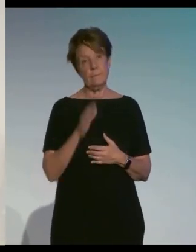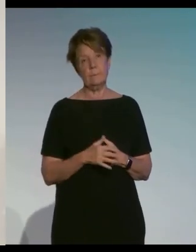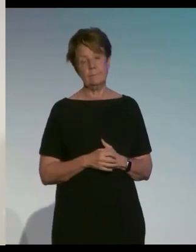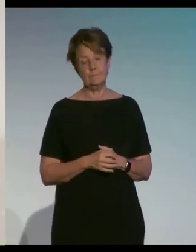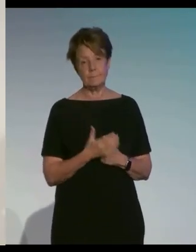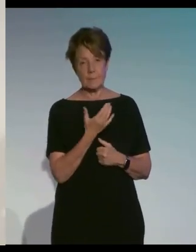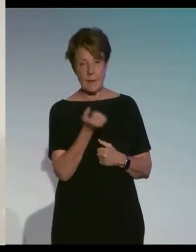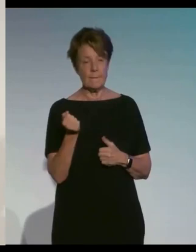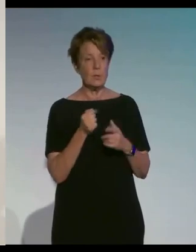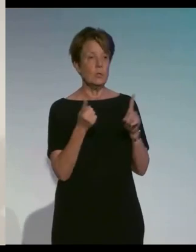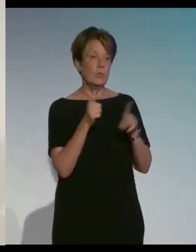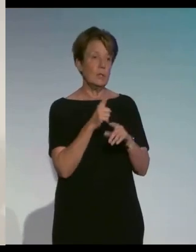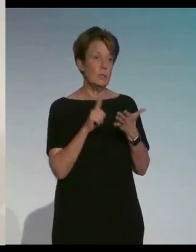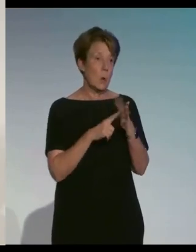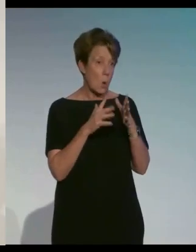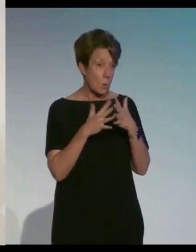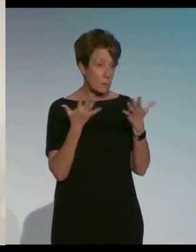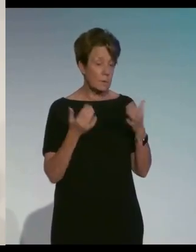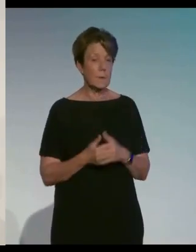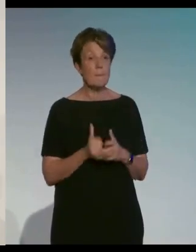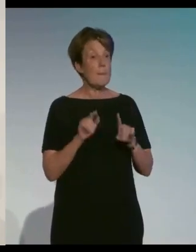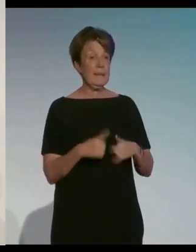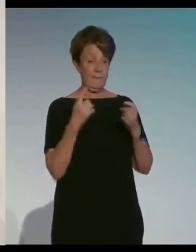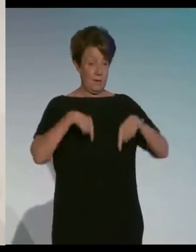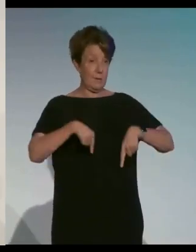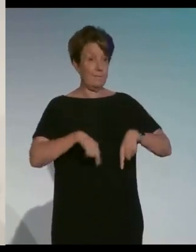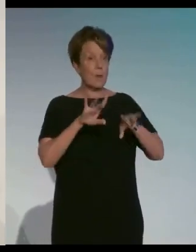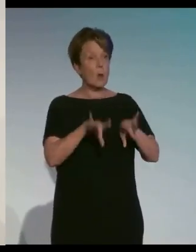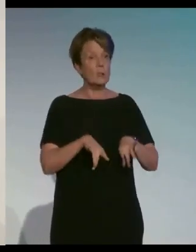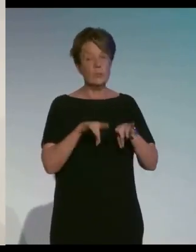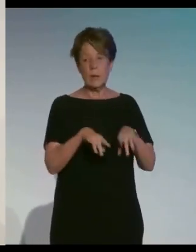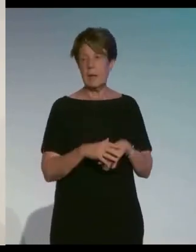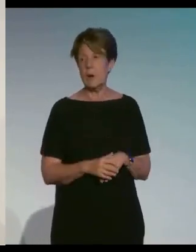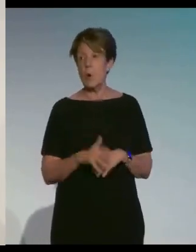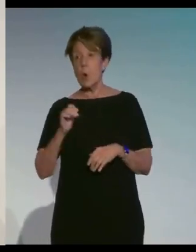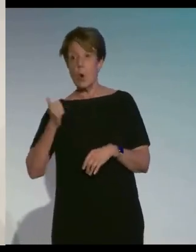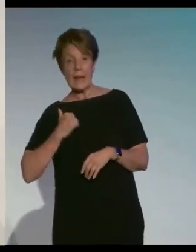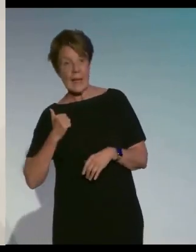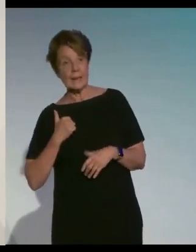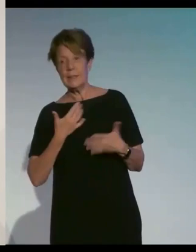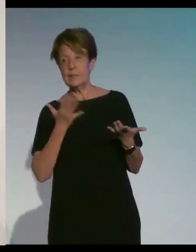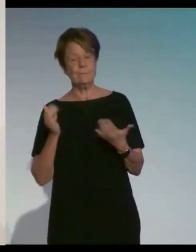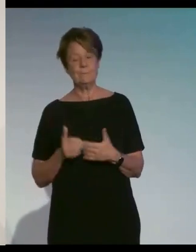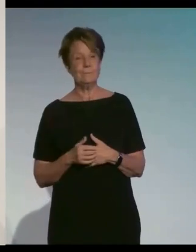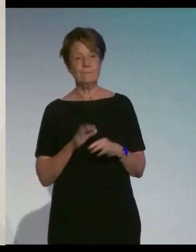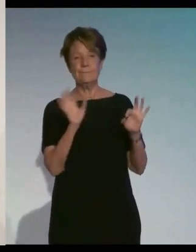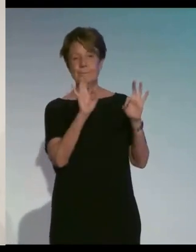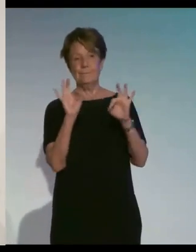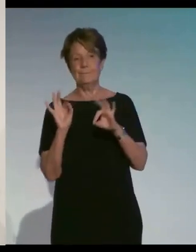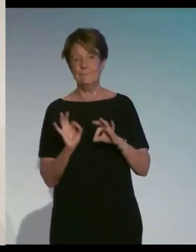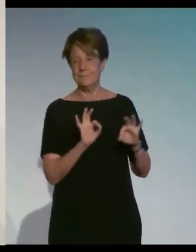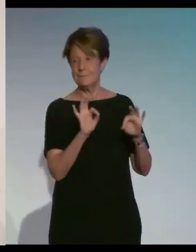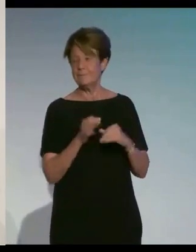have to be able to change laws. Yeah. It might be different in Australia or Canada or someplace. Yeah,